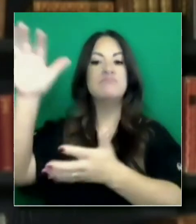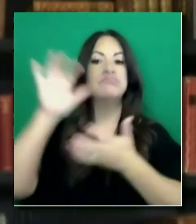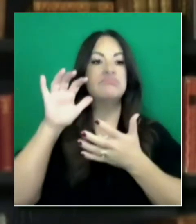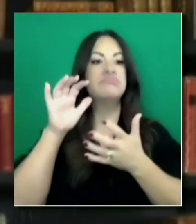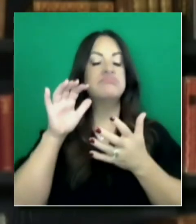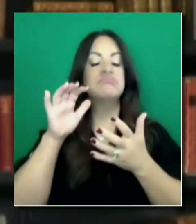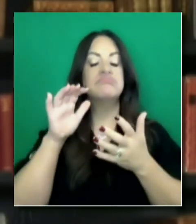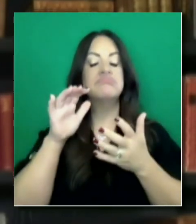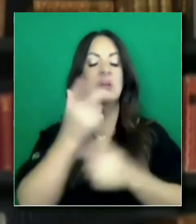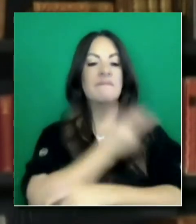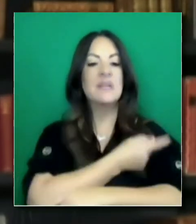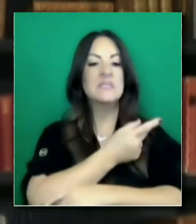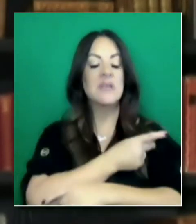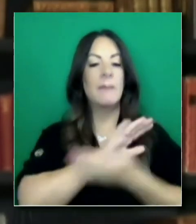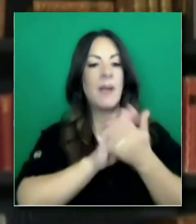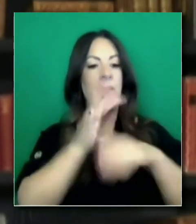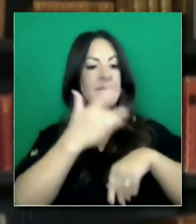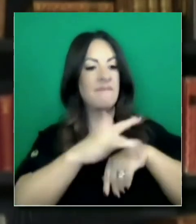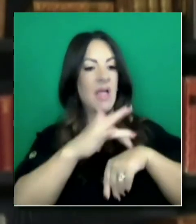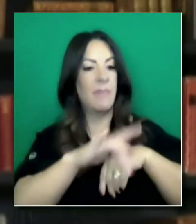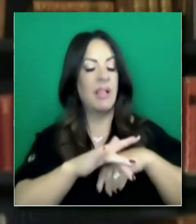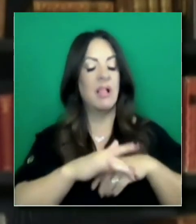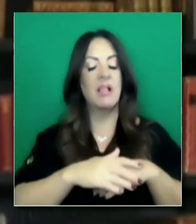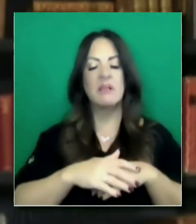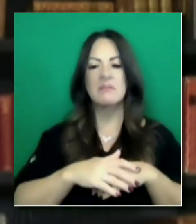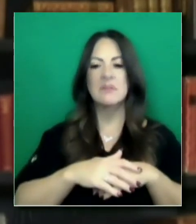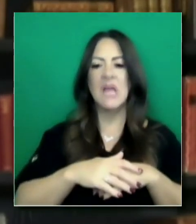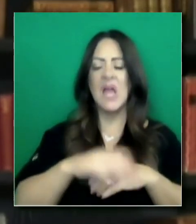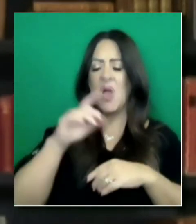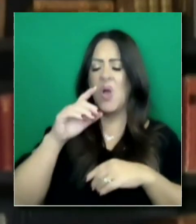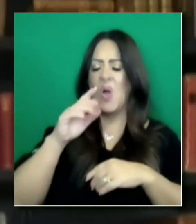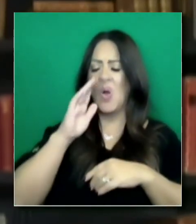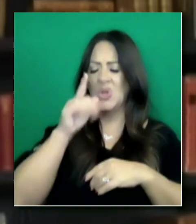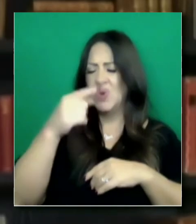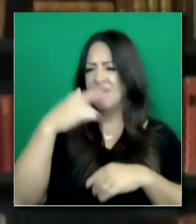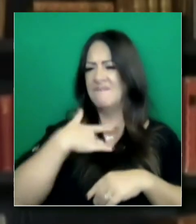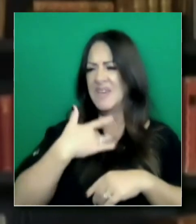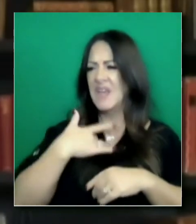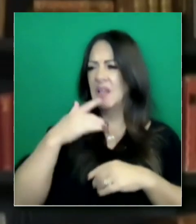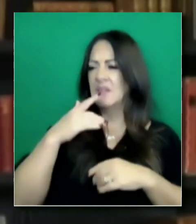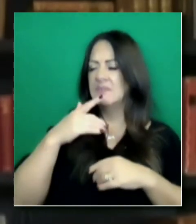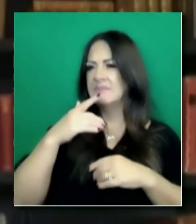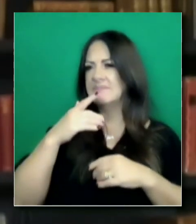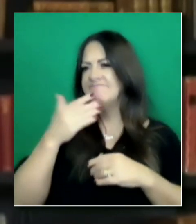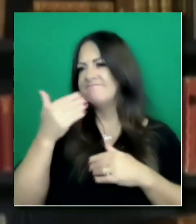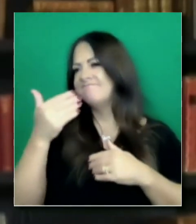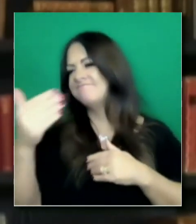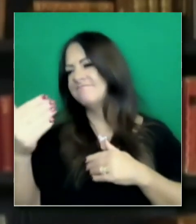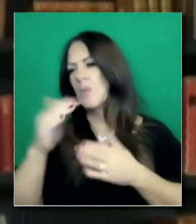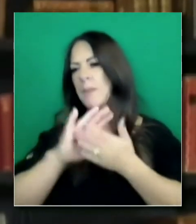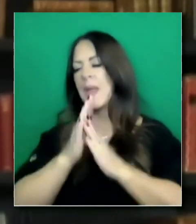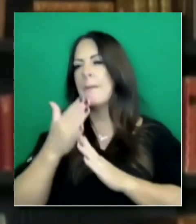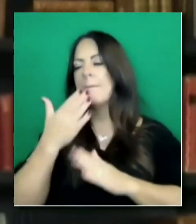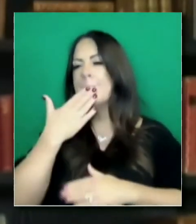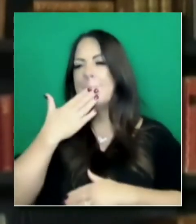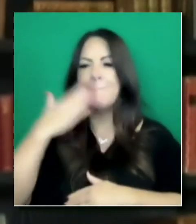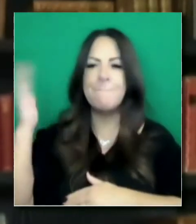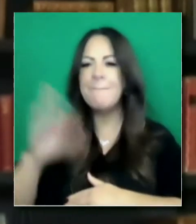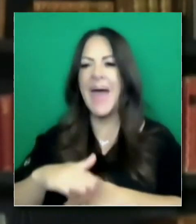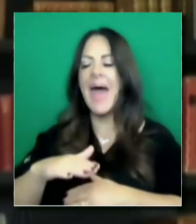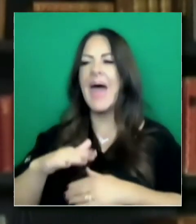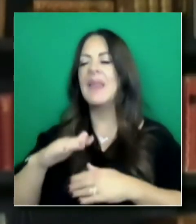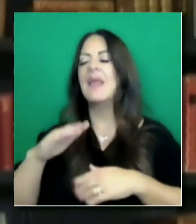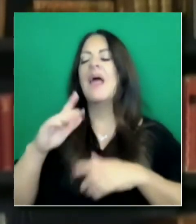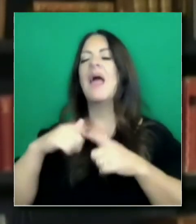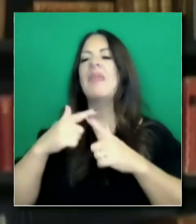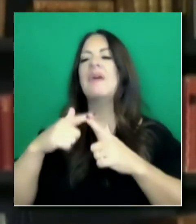better? Well, it's a sobering question and an honest question. And I think one has to be honest in response.